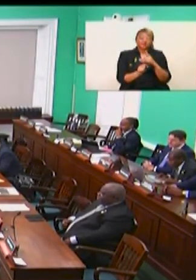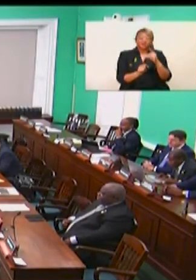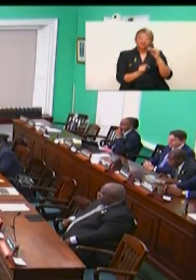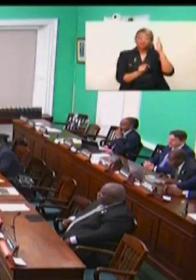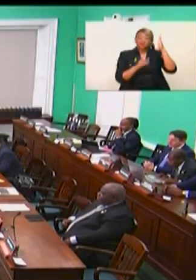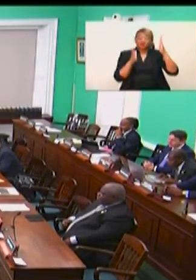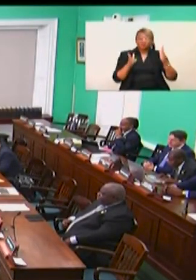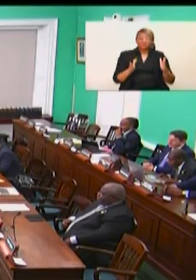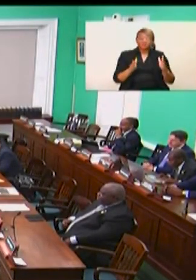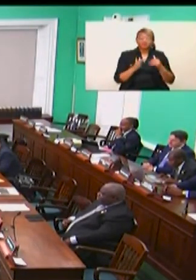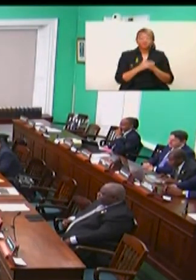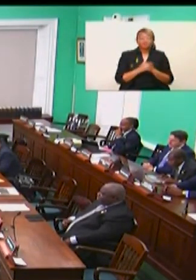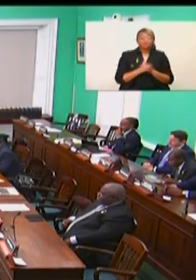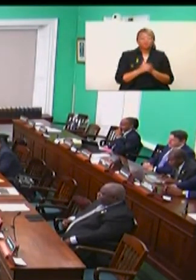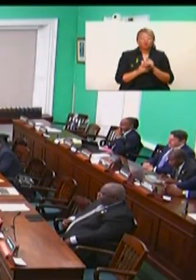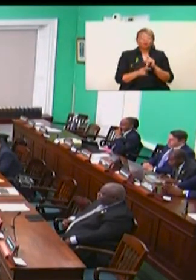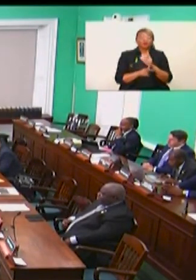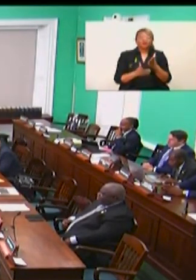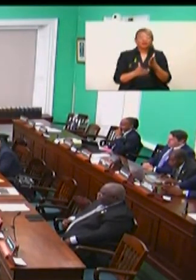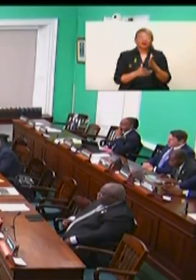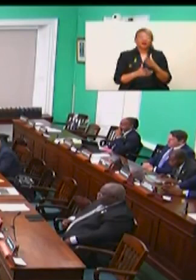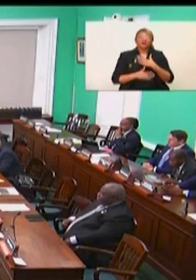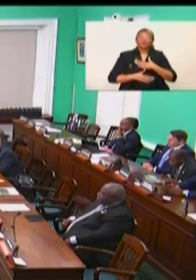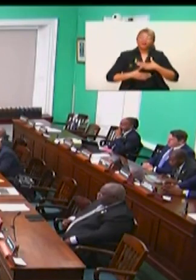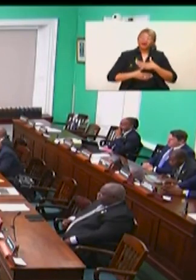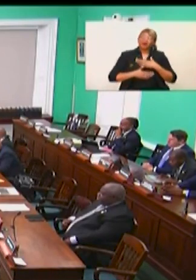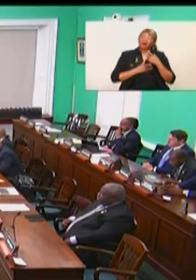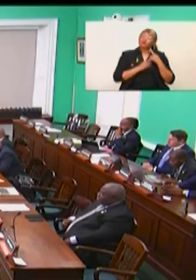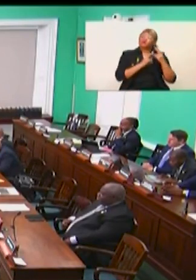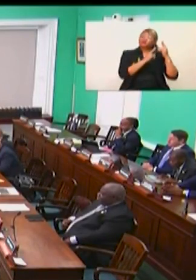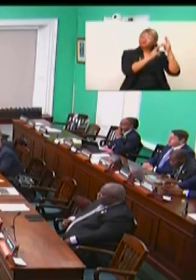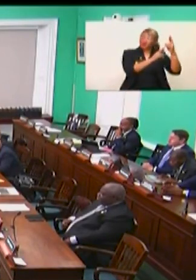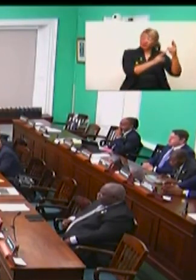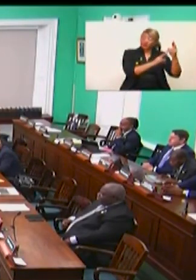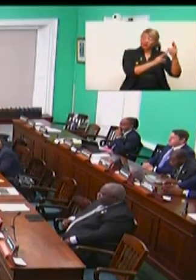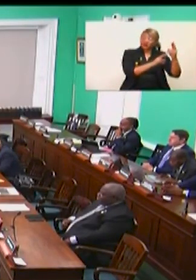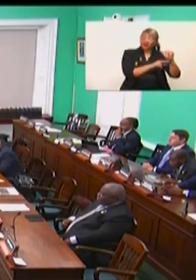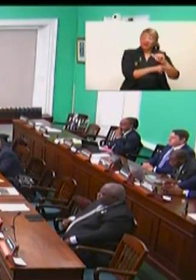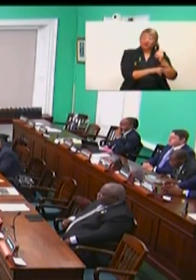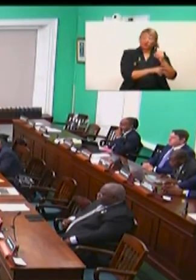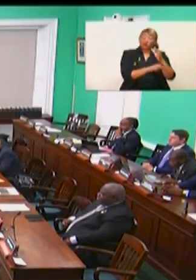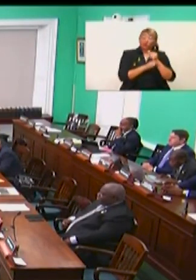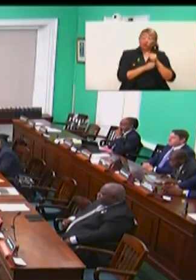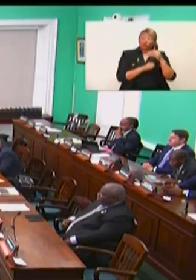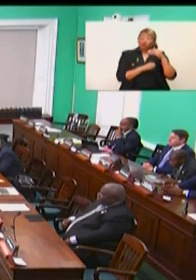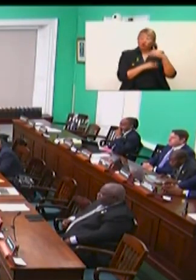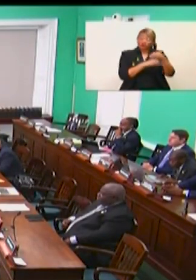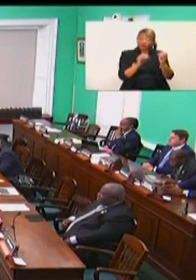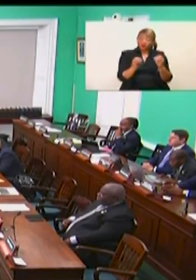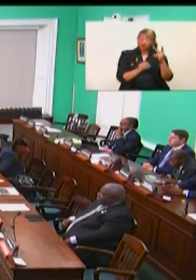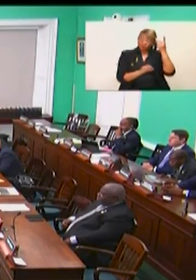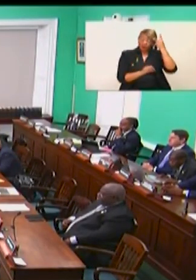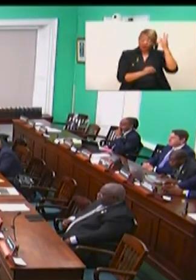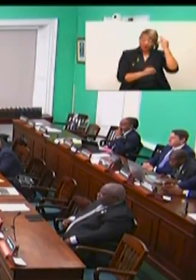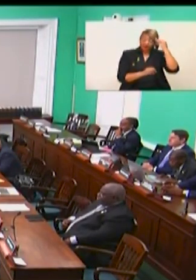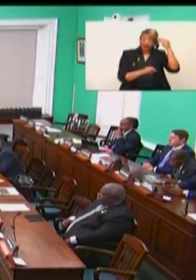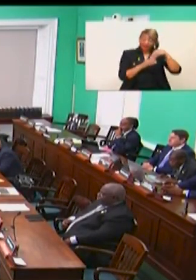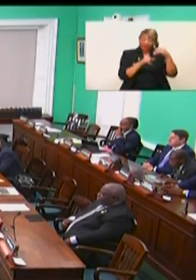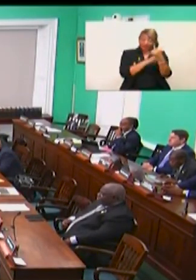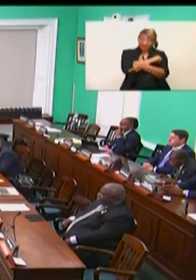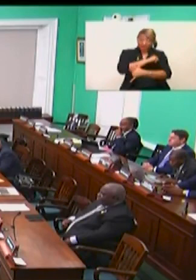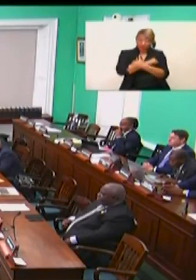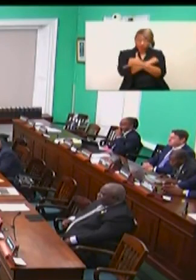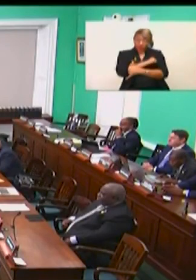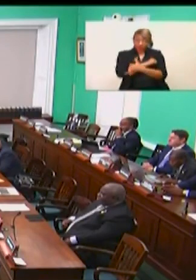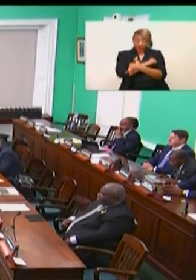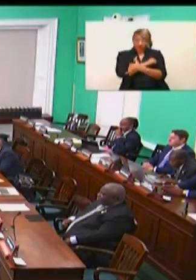Speaker, one thing I've come to admire and respect is anyone who holds the office of Prime Minister in this country, the